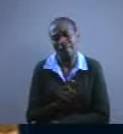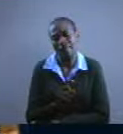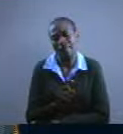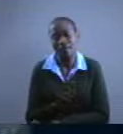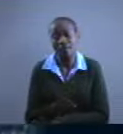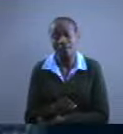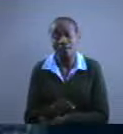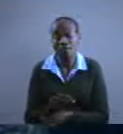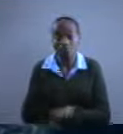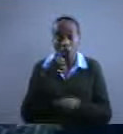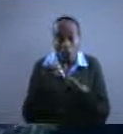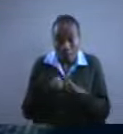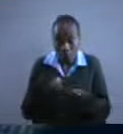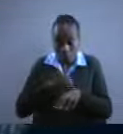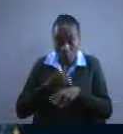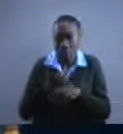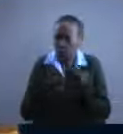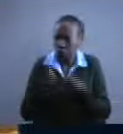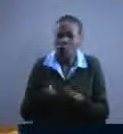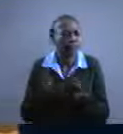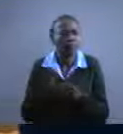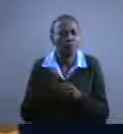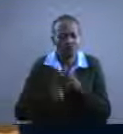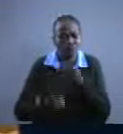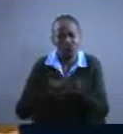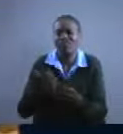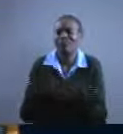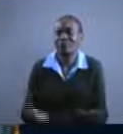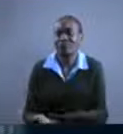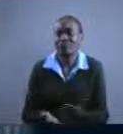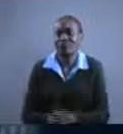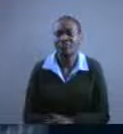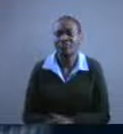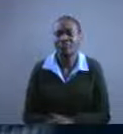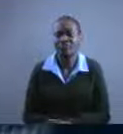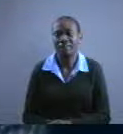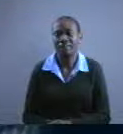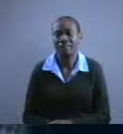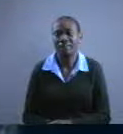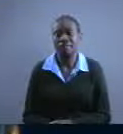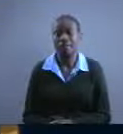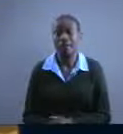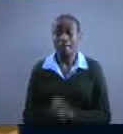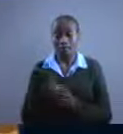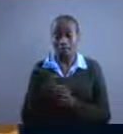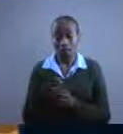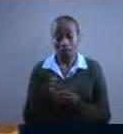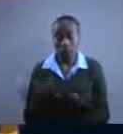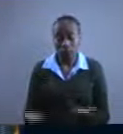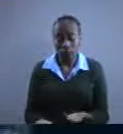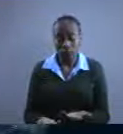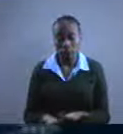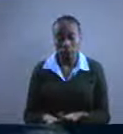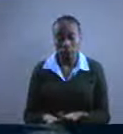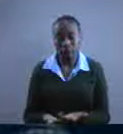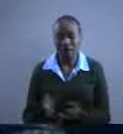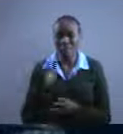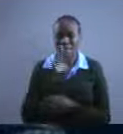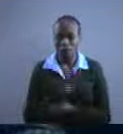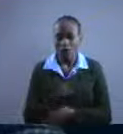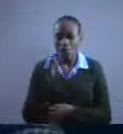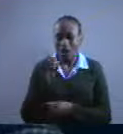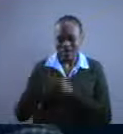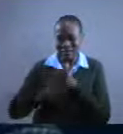suphethe umcimbi. The fact that we are dealing with a legacy of